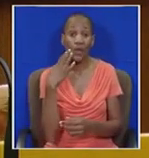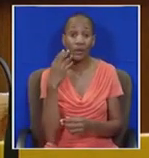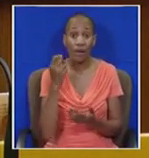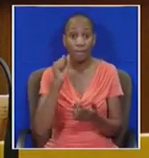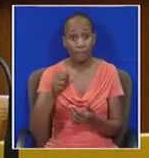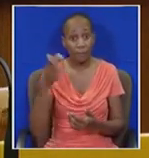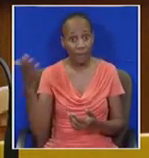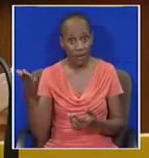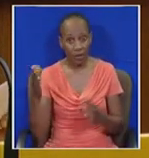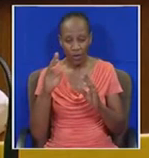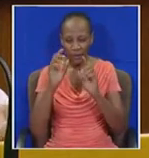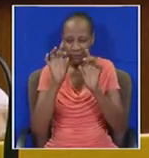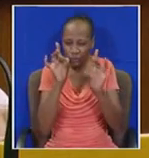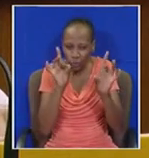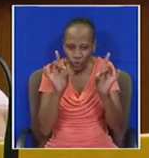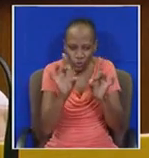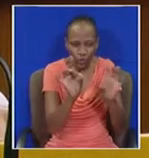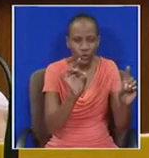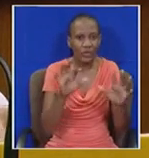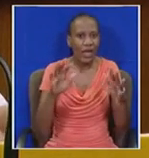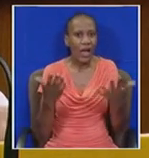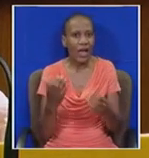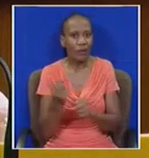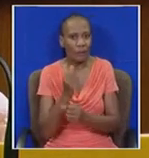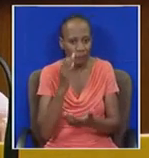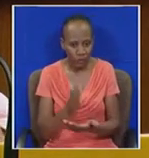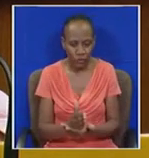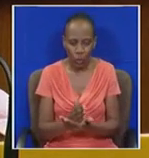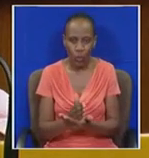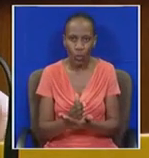locally manufactured products with prescribed minimum